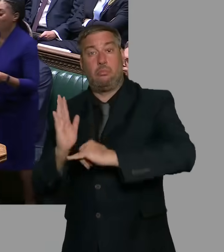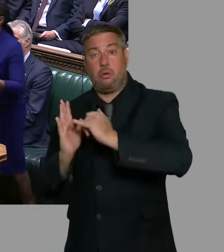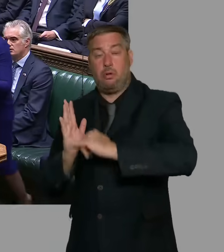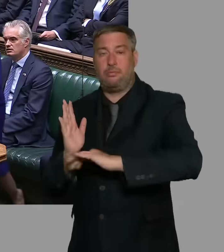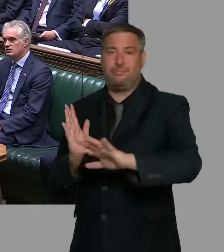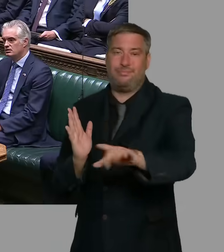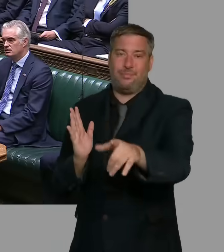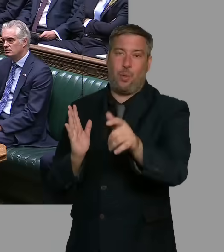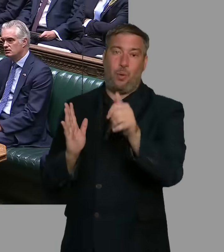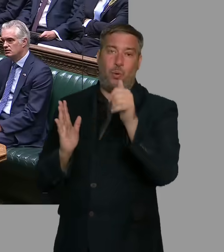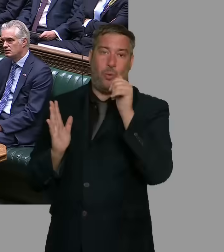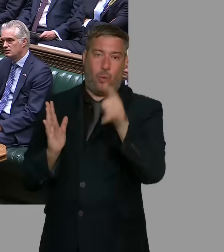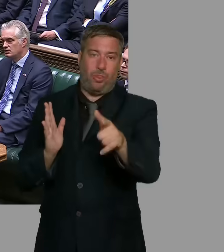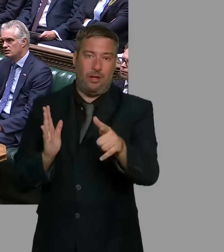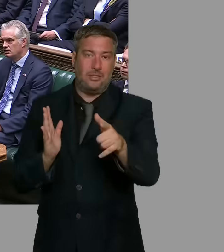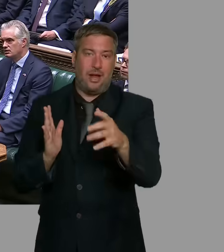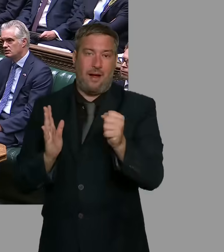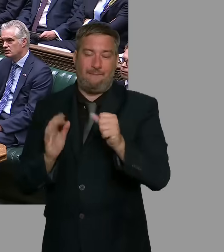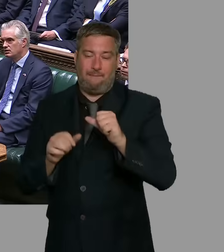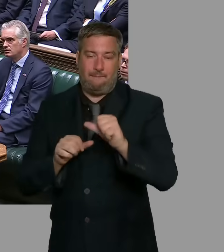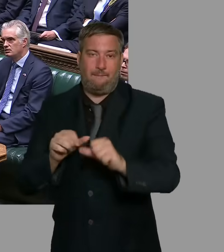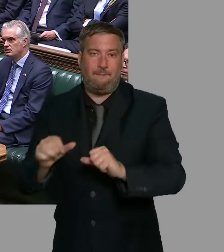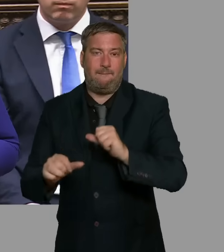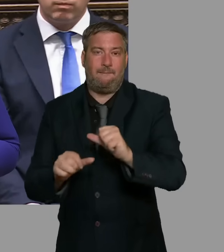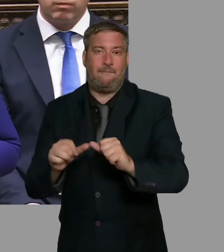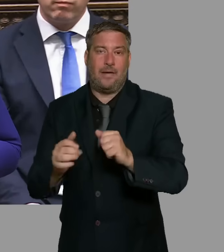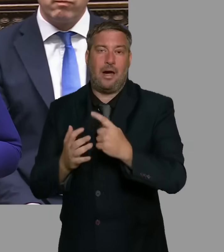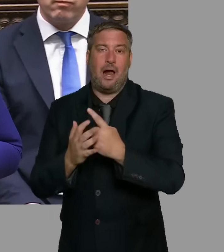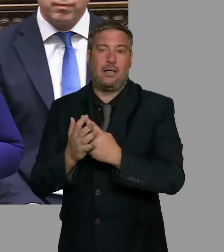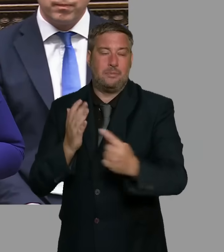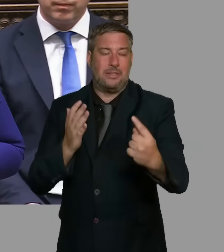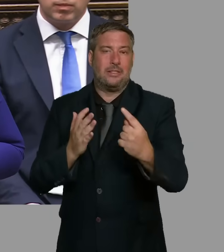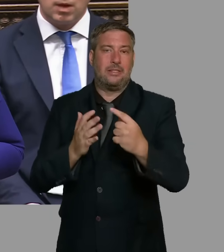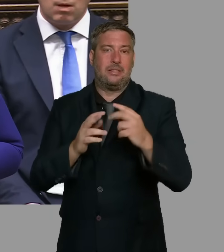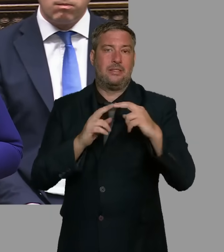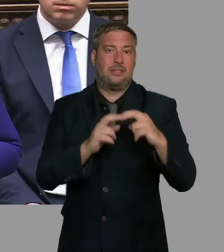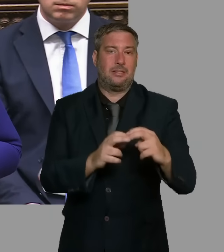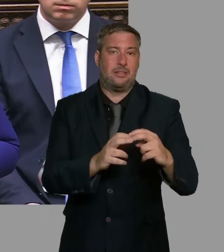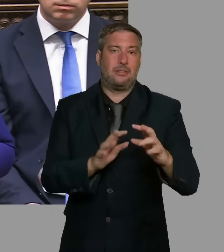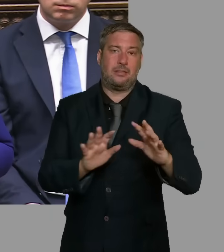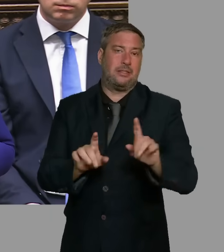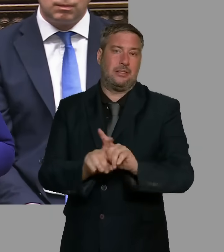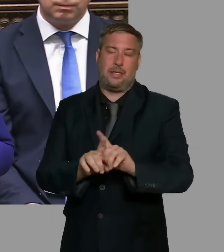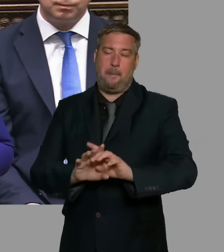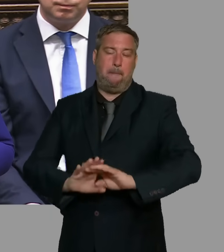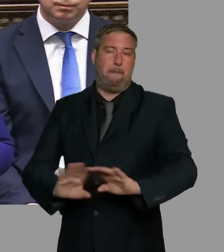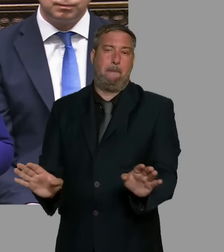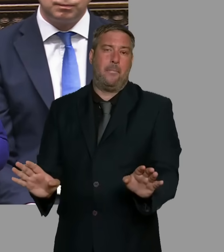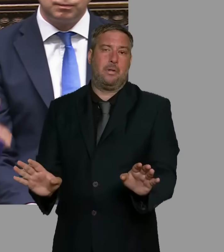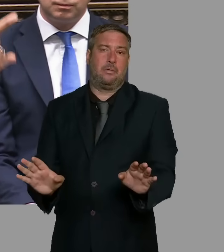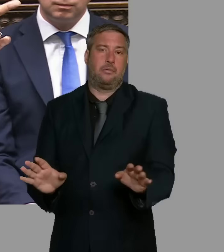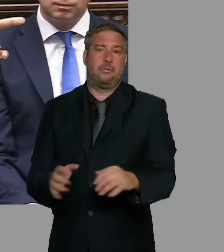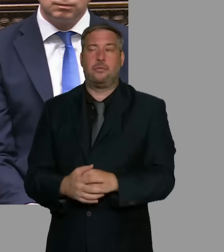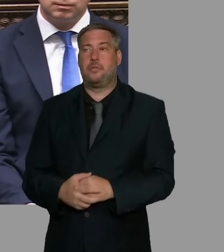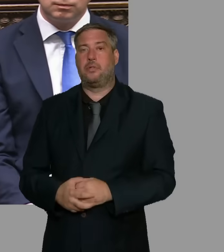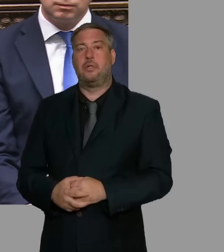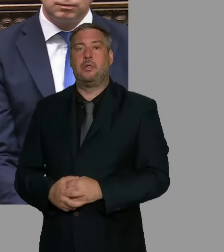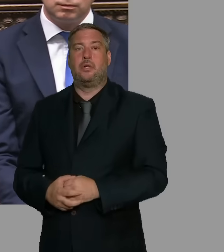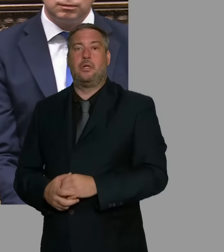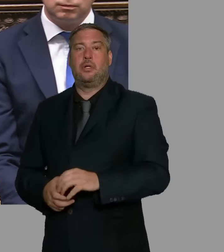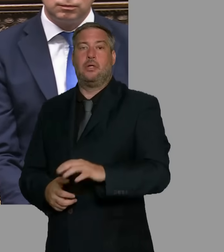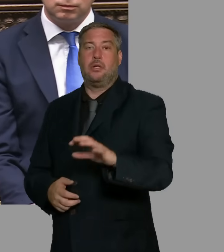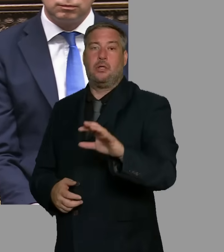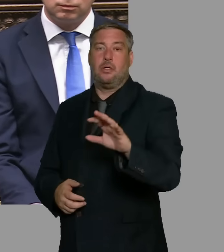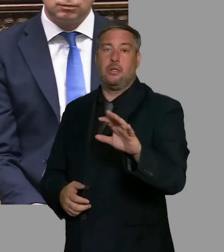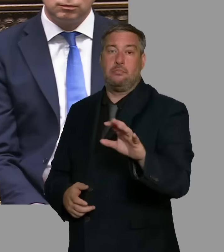Badenoch. The Prime Minister cannot answer any questions. That is not the behaviour of someone who has full confidence. The ambassador should